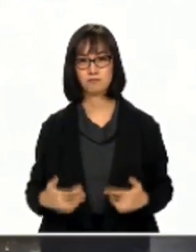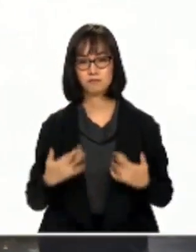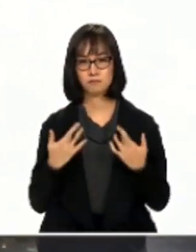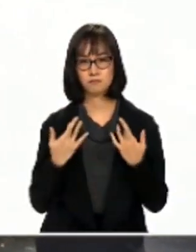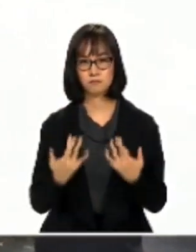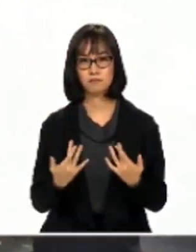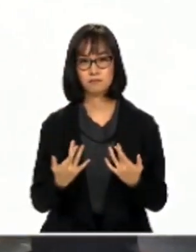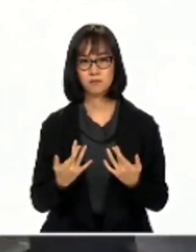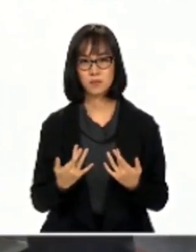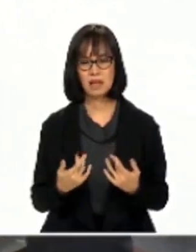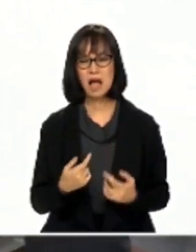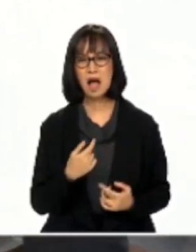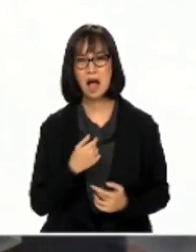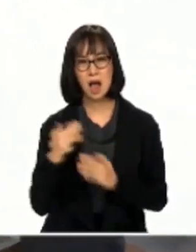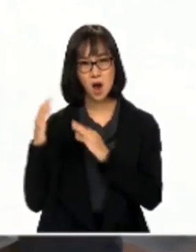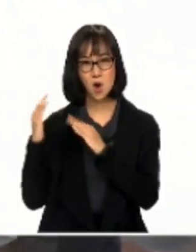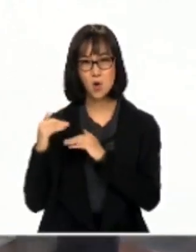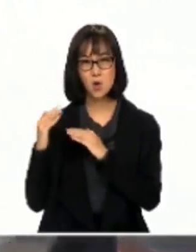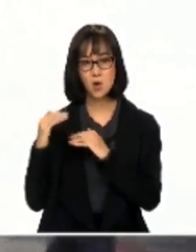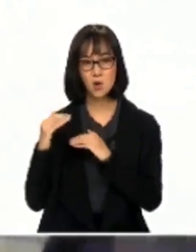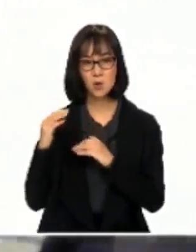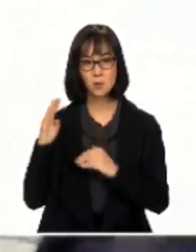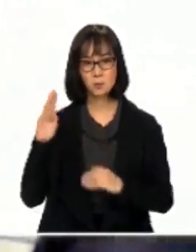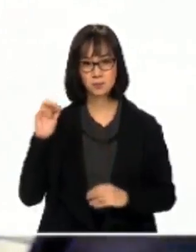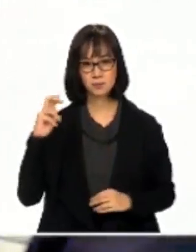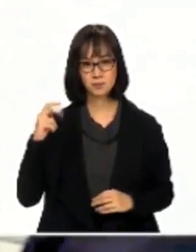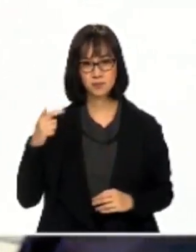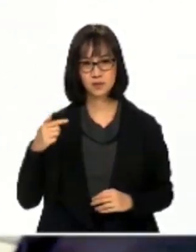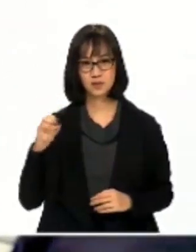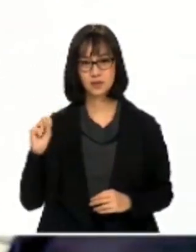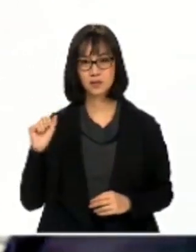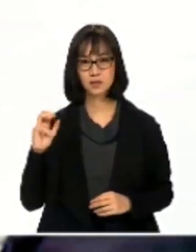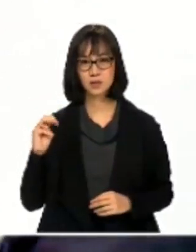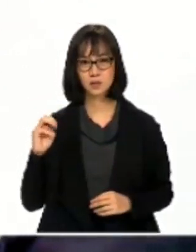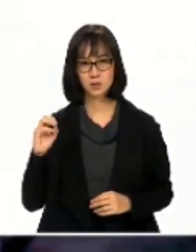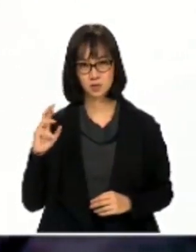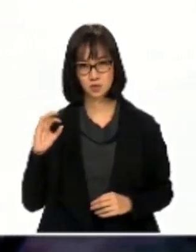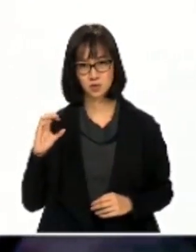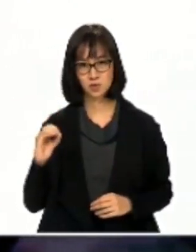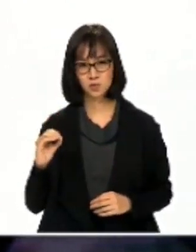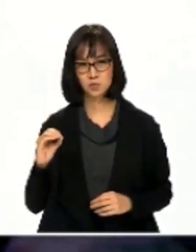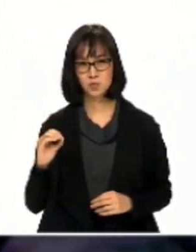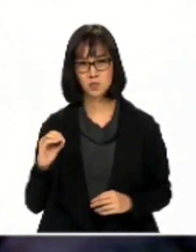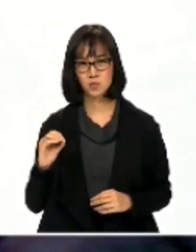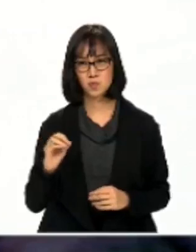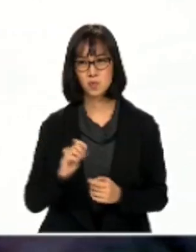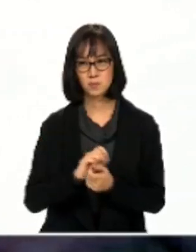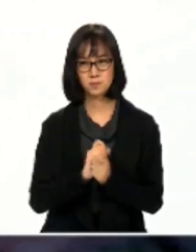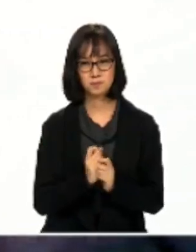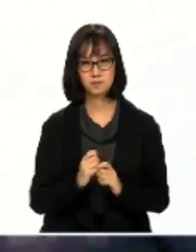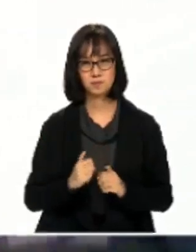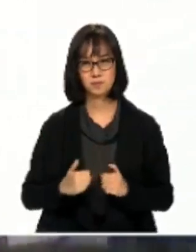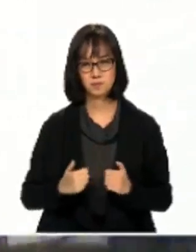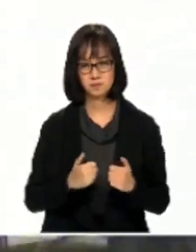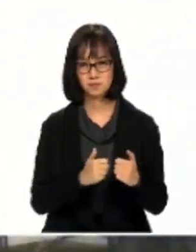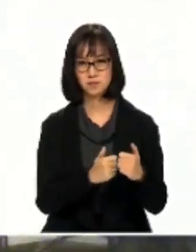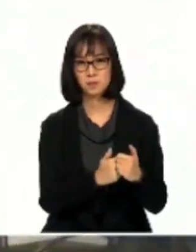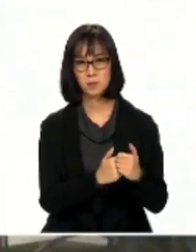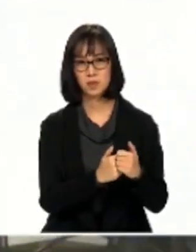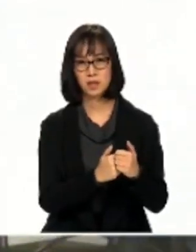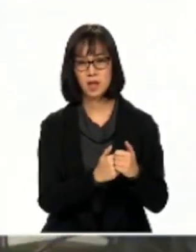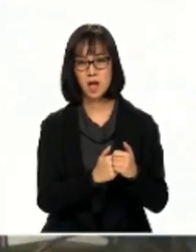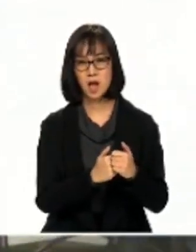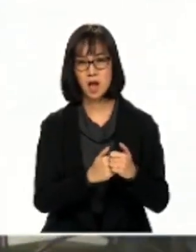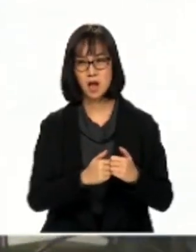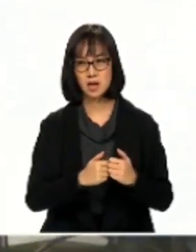my hope that the Bangsamoro transition will fast-track the establishment of